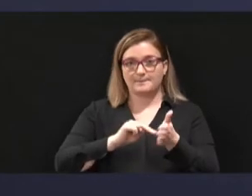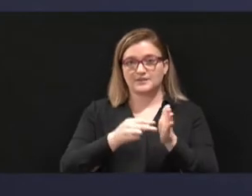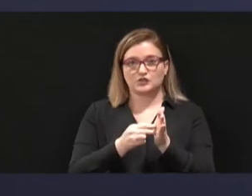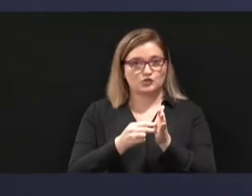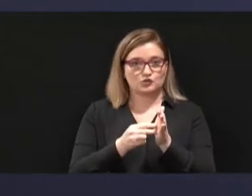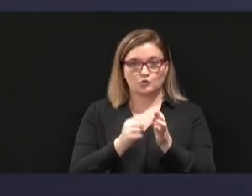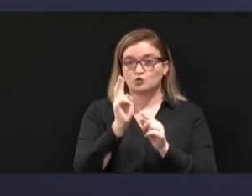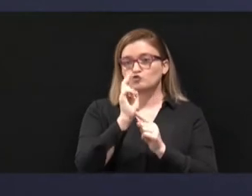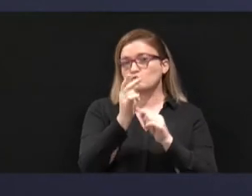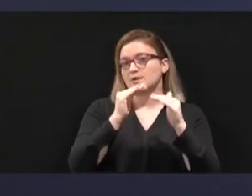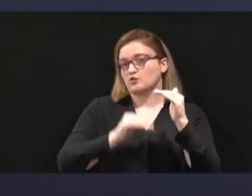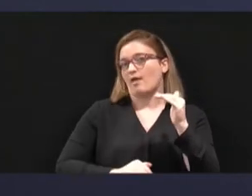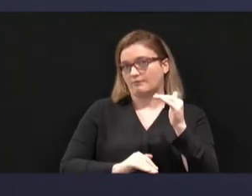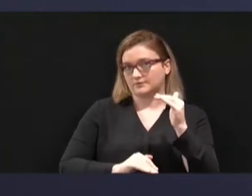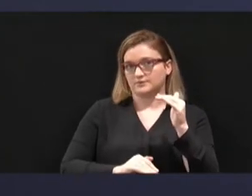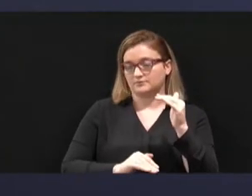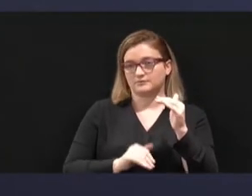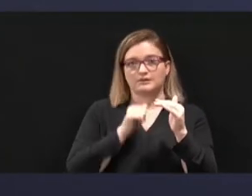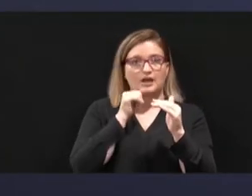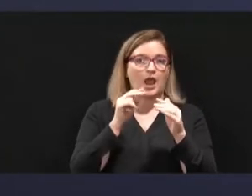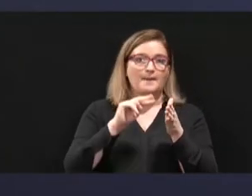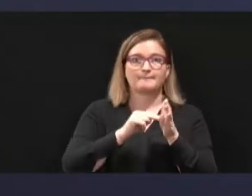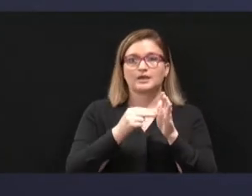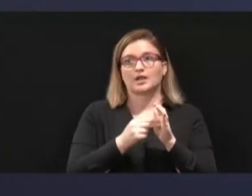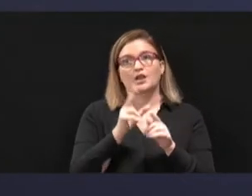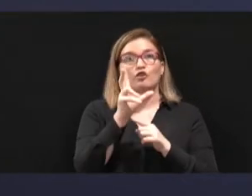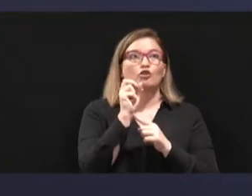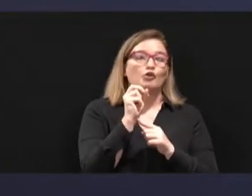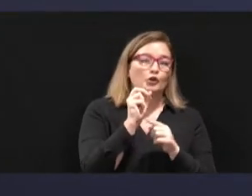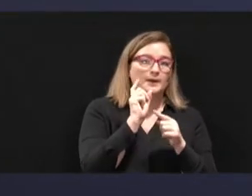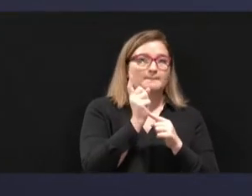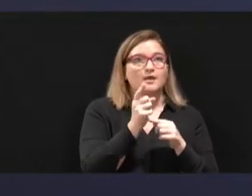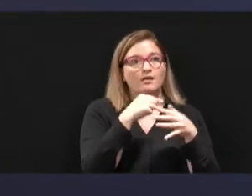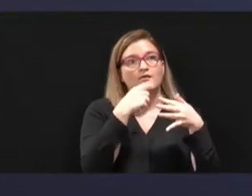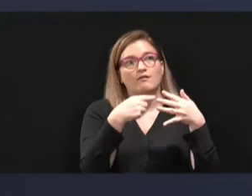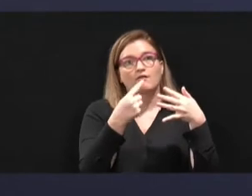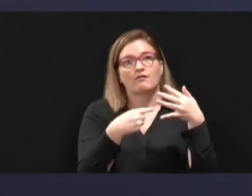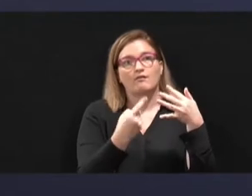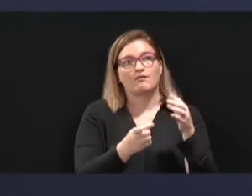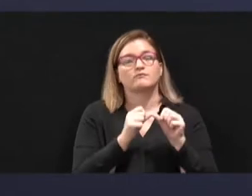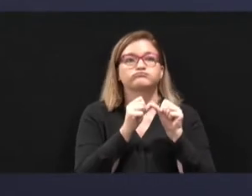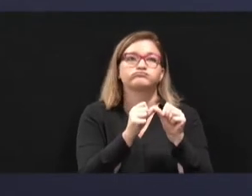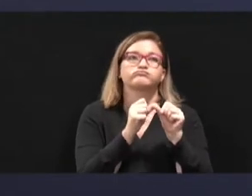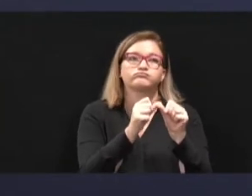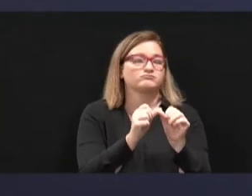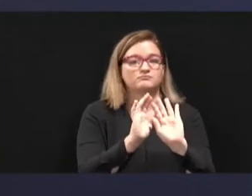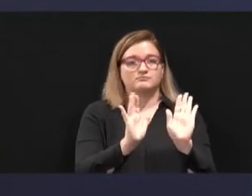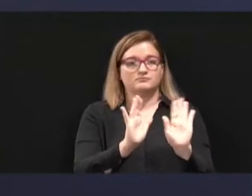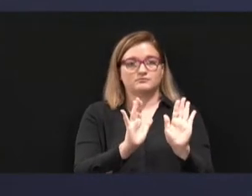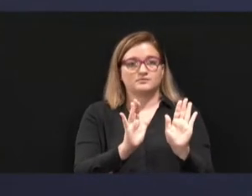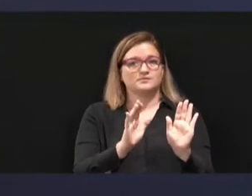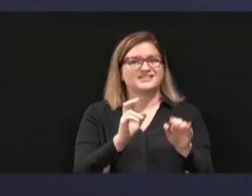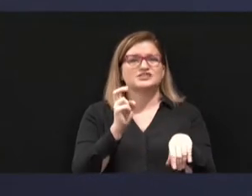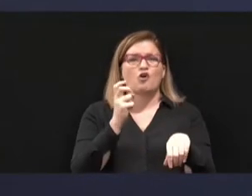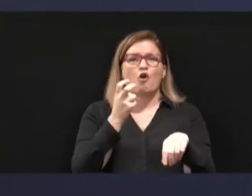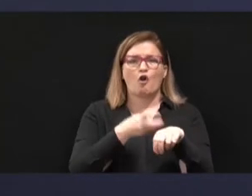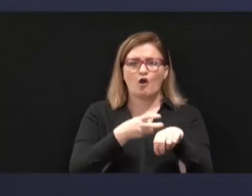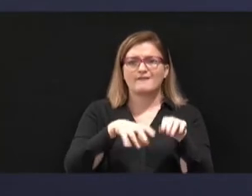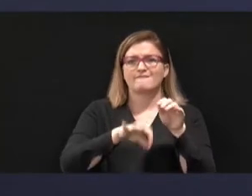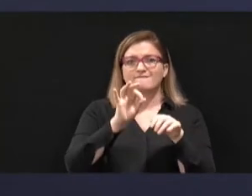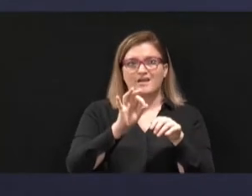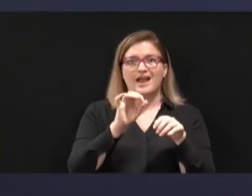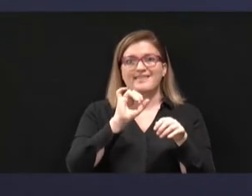2 minutes. So they're not meant to take 30 minutes, because I know it's so hard to find that chunk of time in our day,